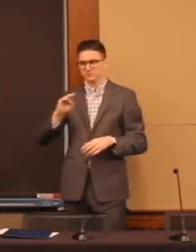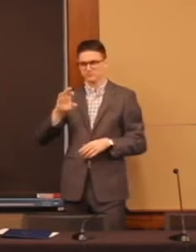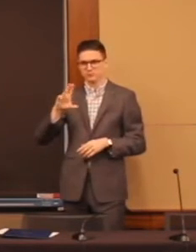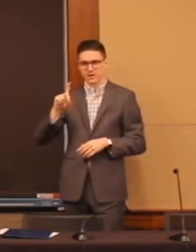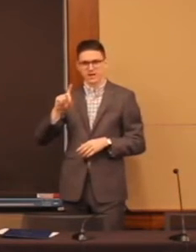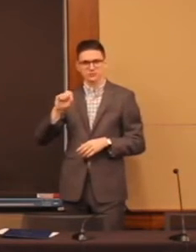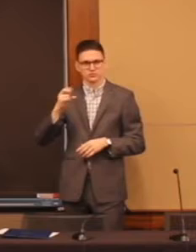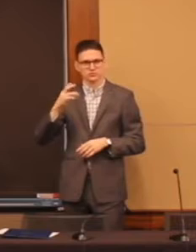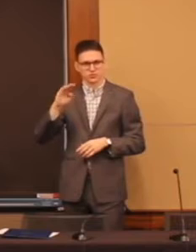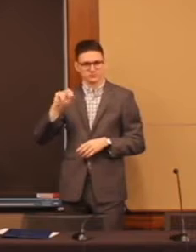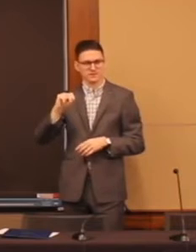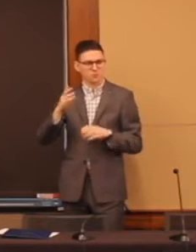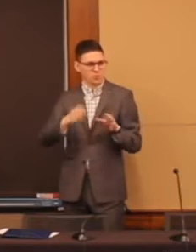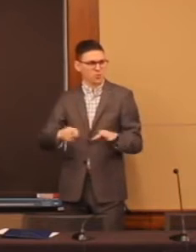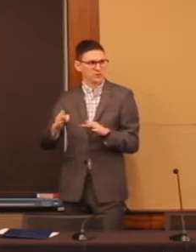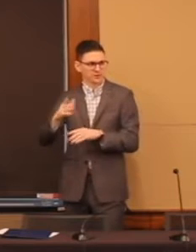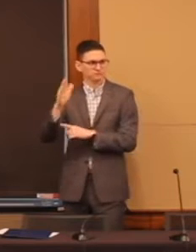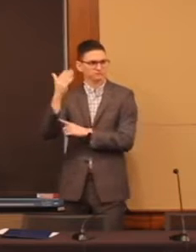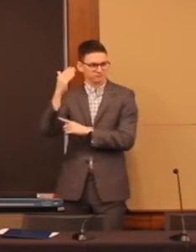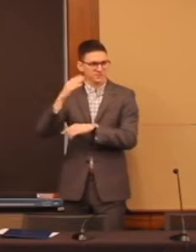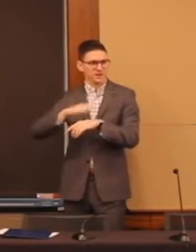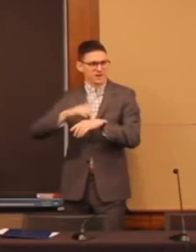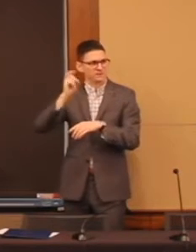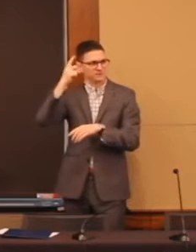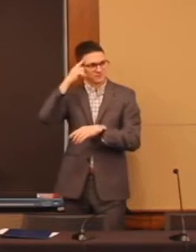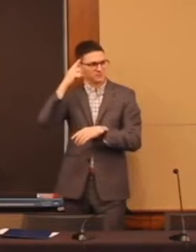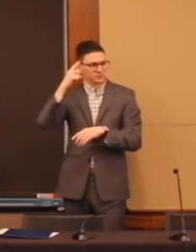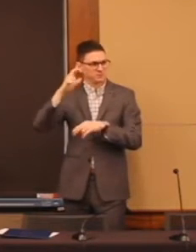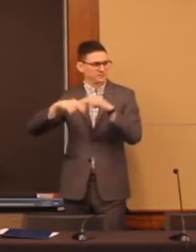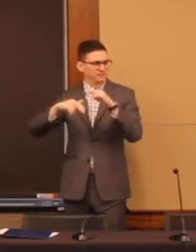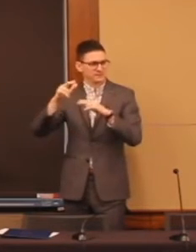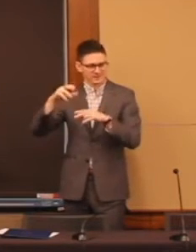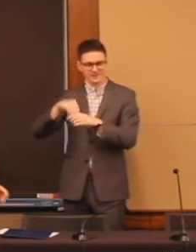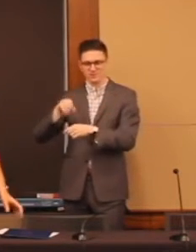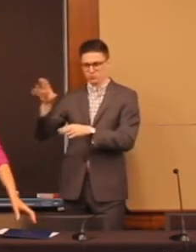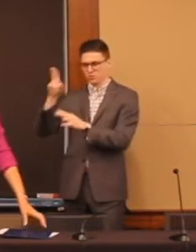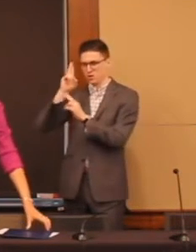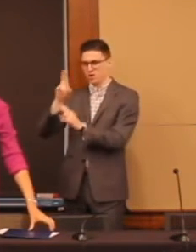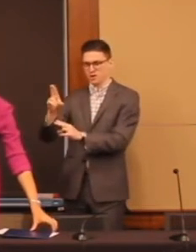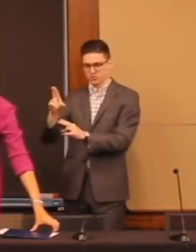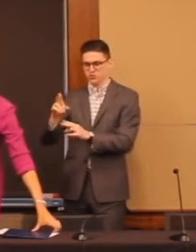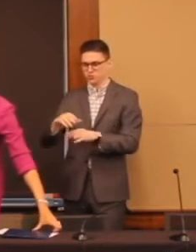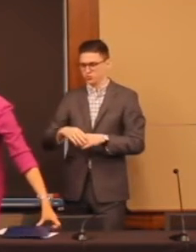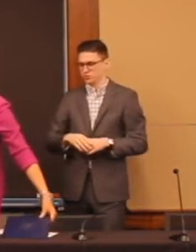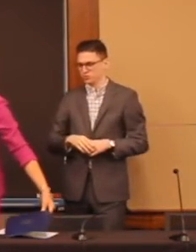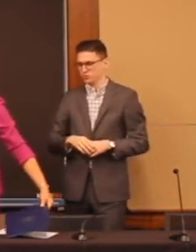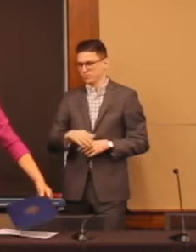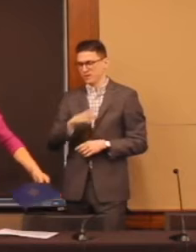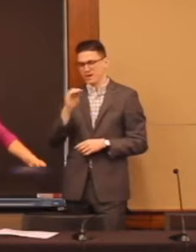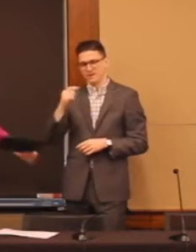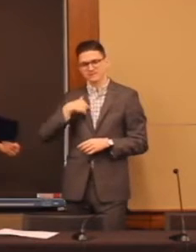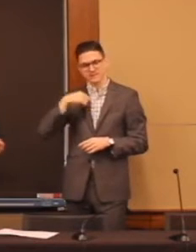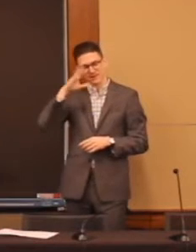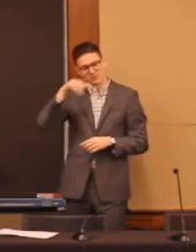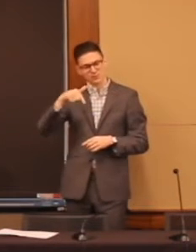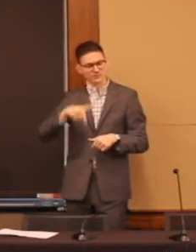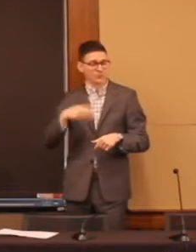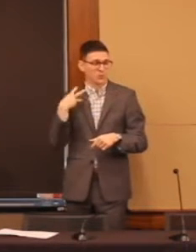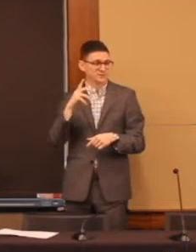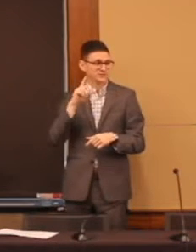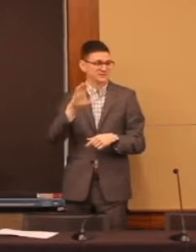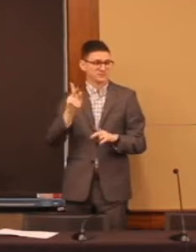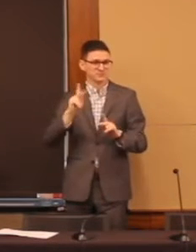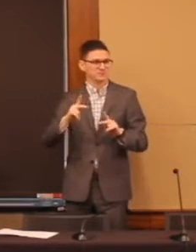organized it, but this was flown on top of the U.S. Capitol in your honor. And I know that this is Washington. People don't